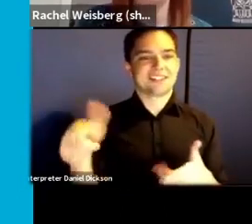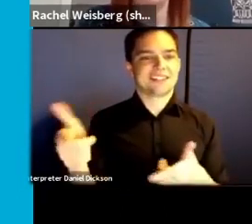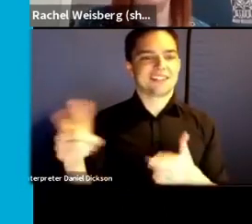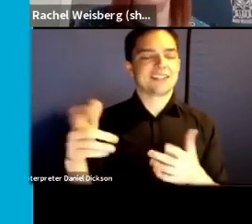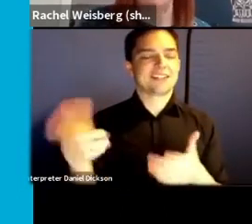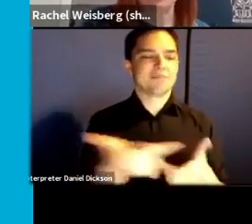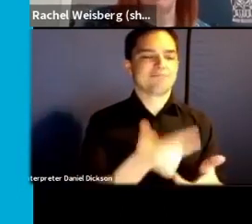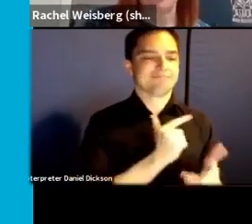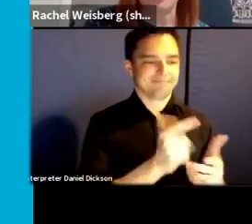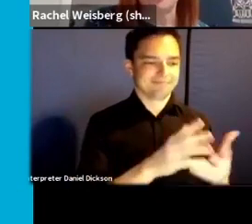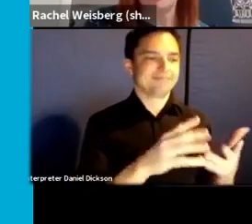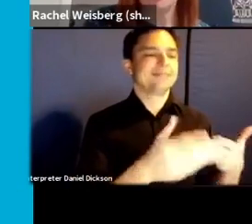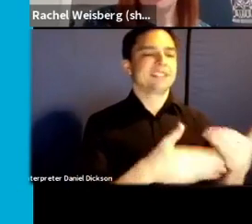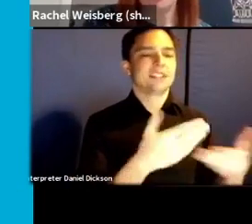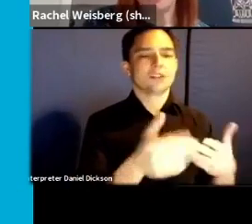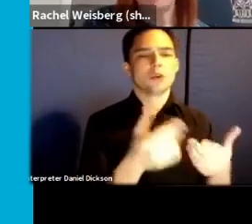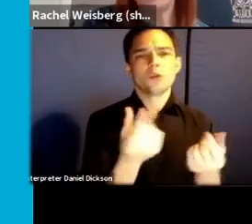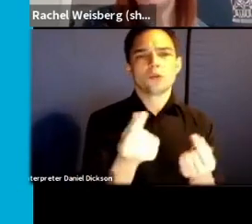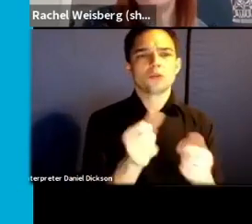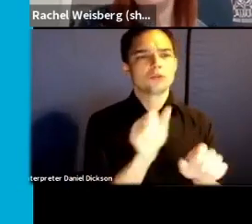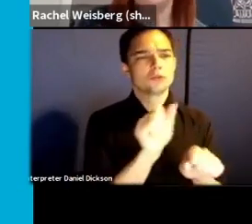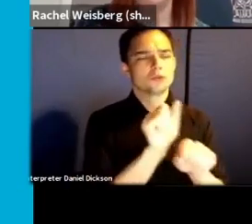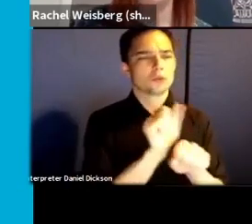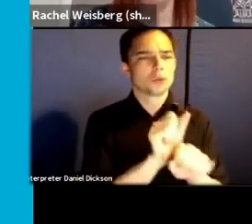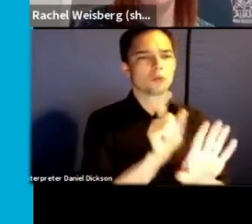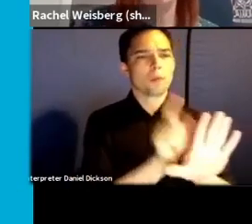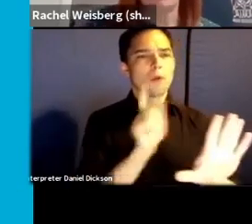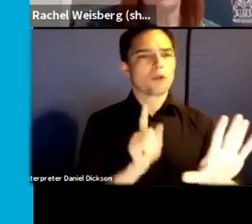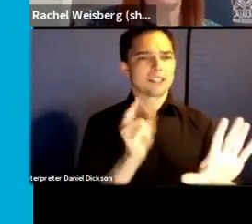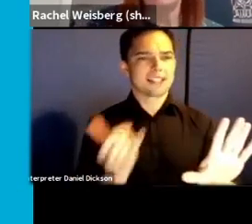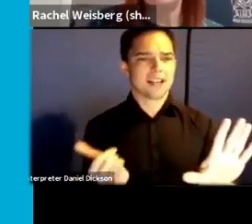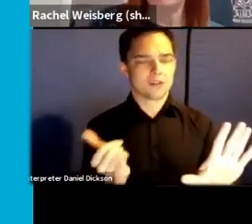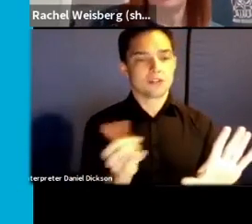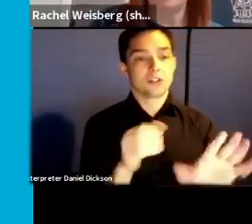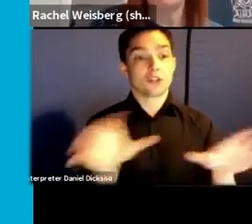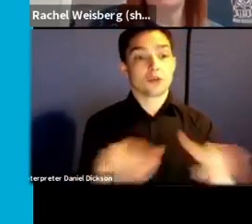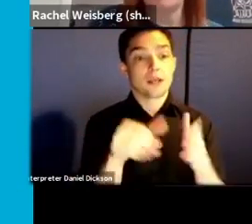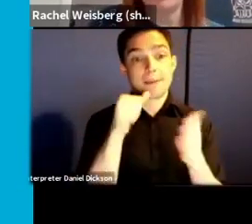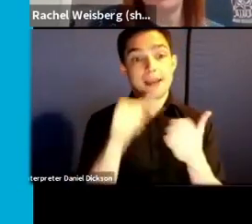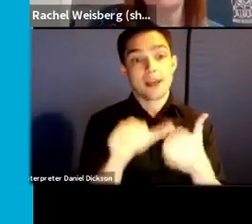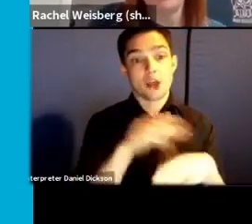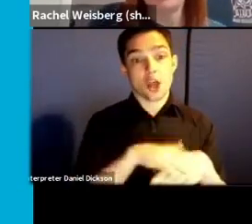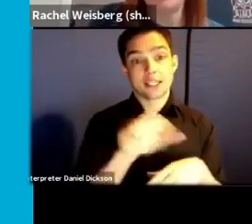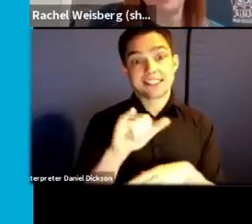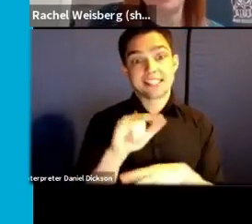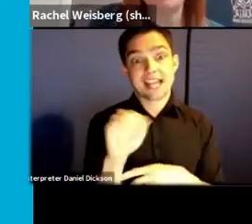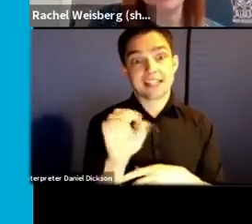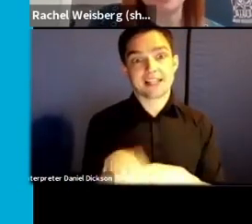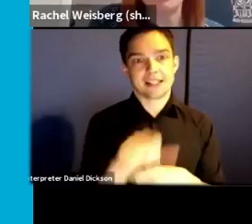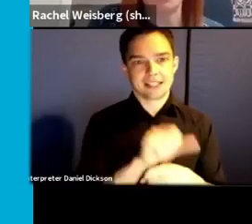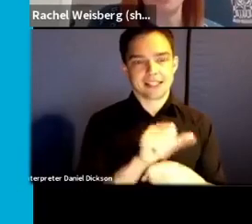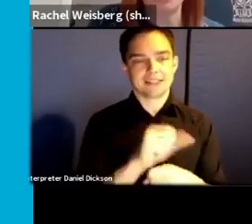to work remotely right now, that is, doing mail on site would be a task that I typically do as a